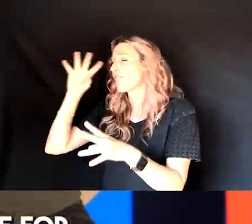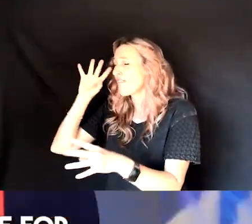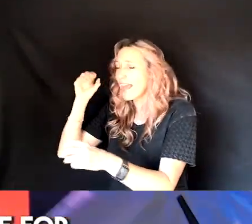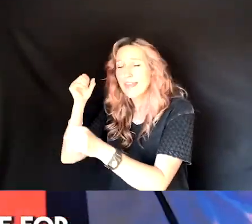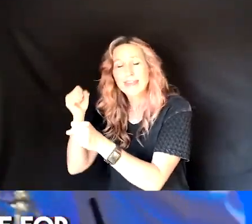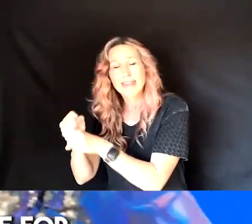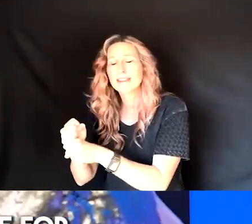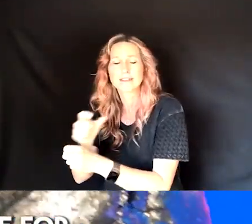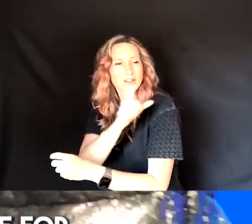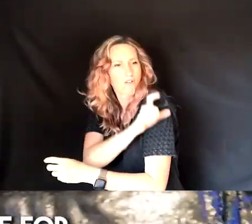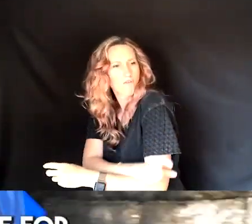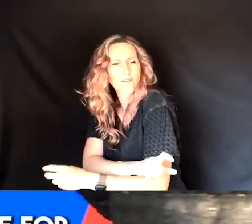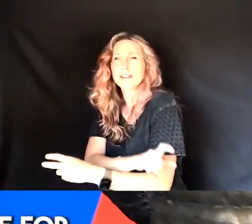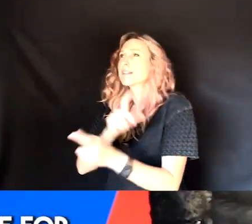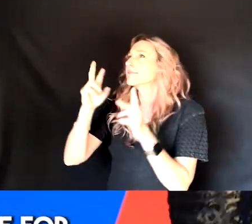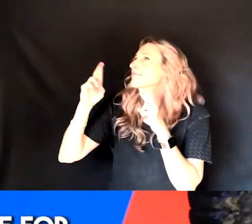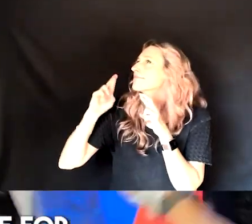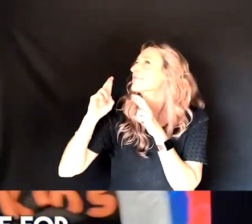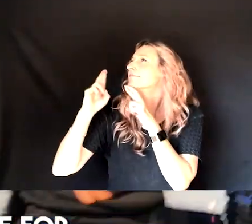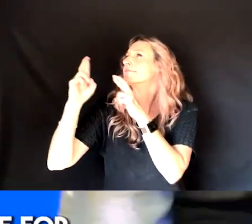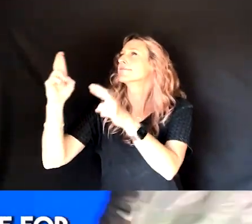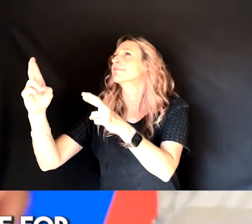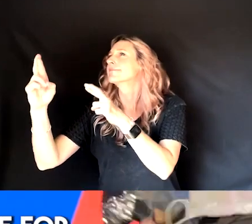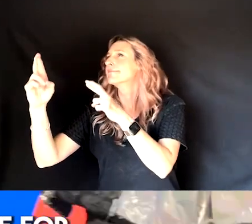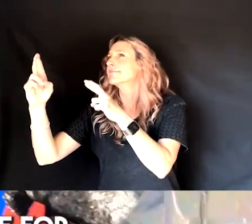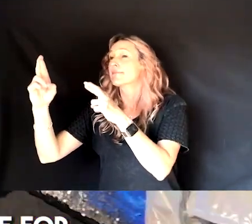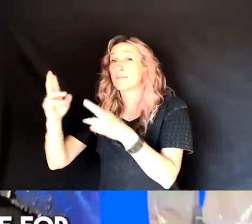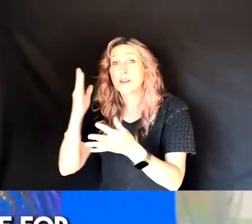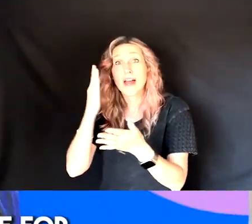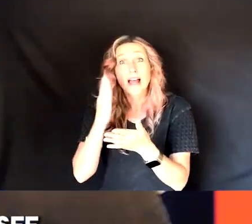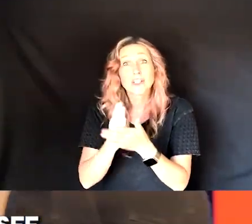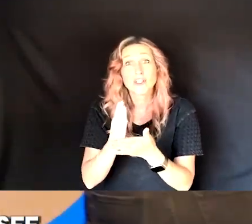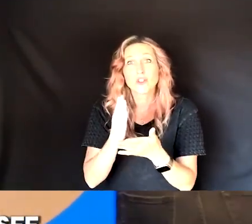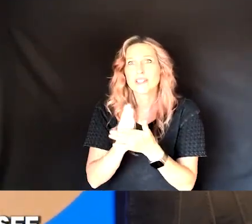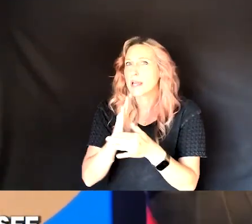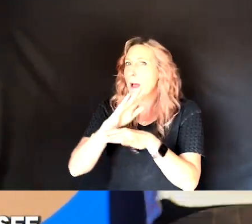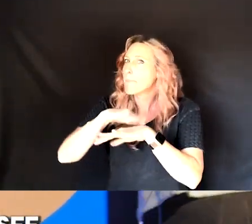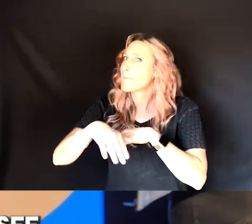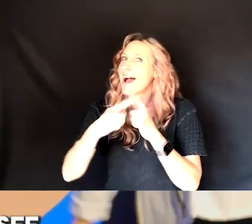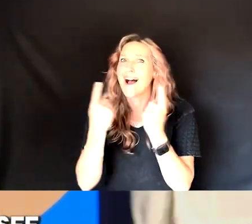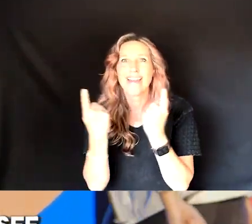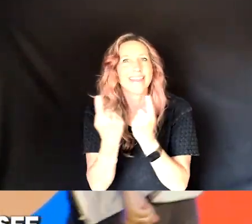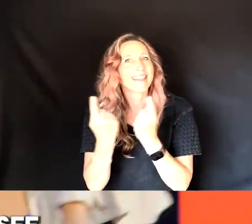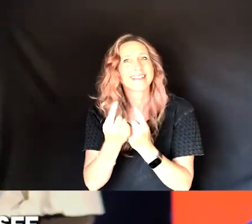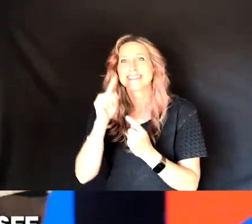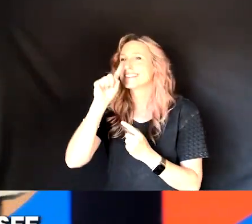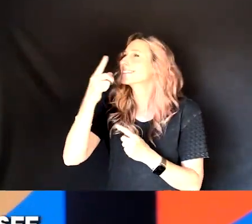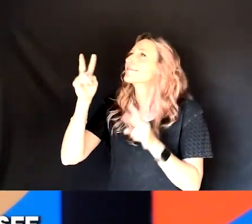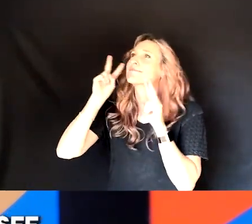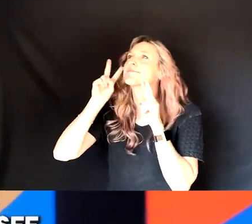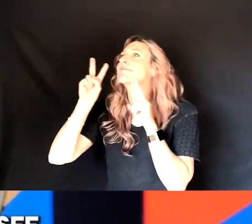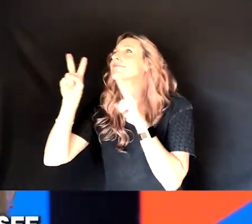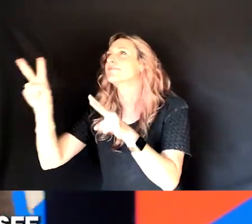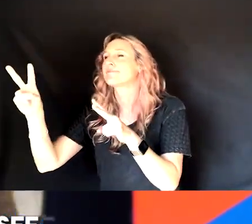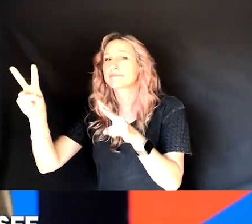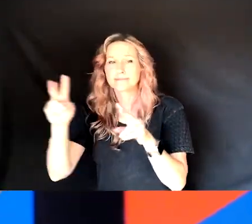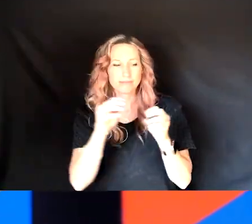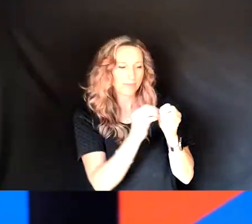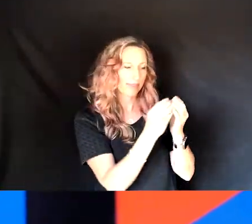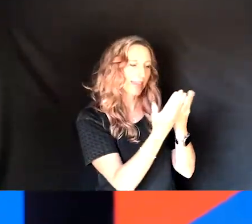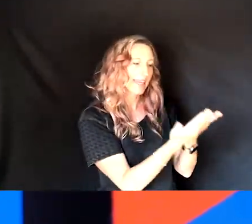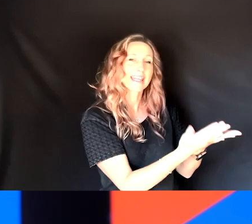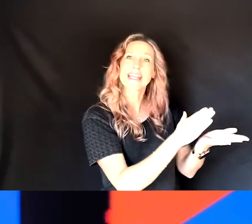Now faith is confidence in what we hope for and assurance about what we do not